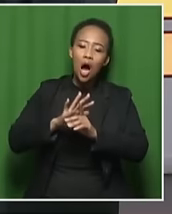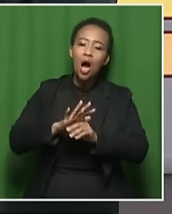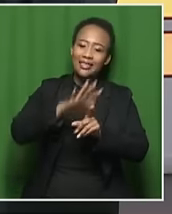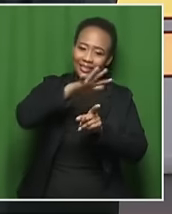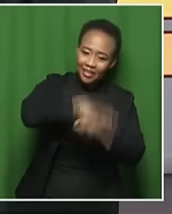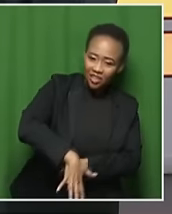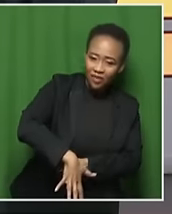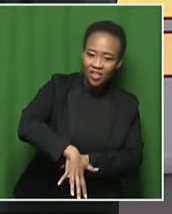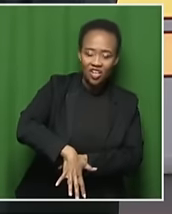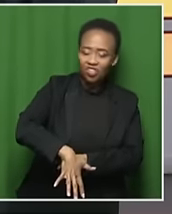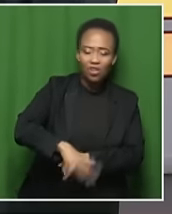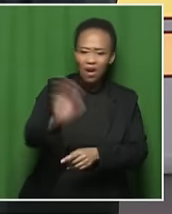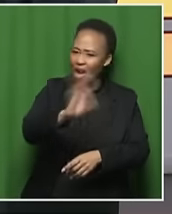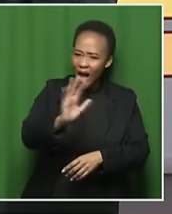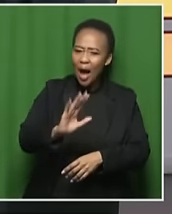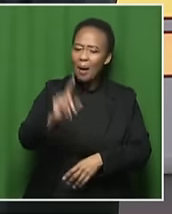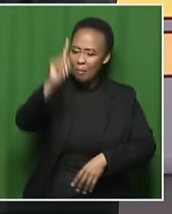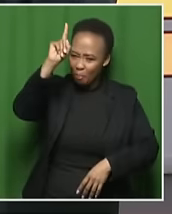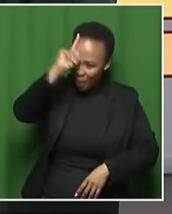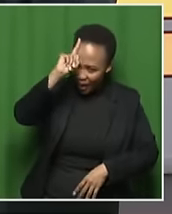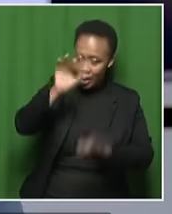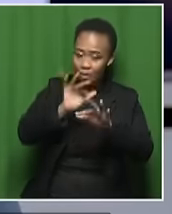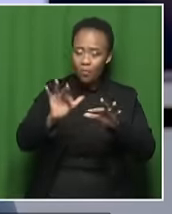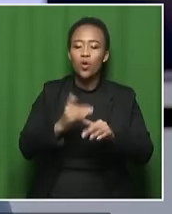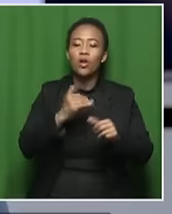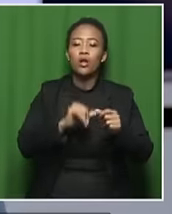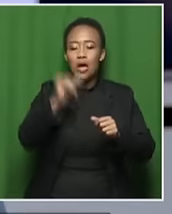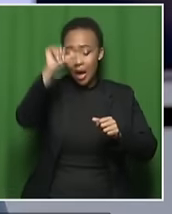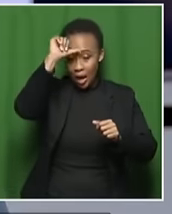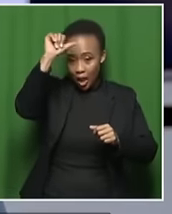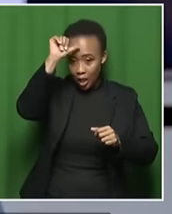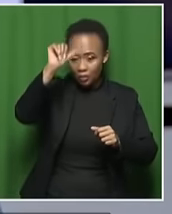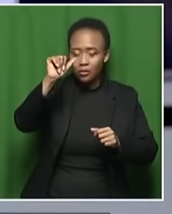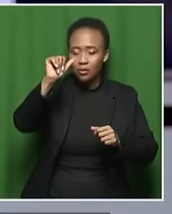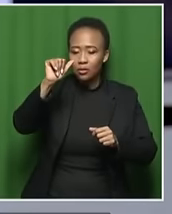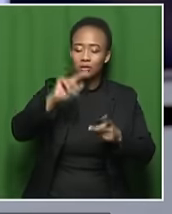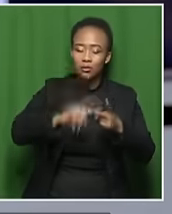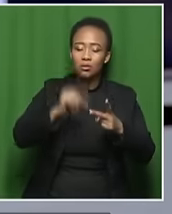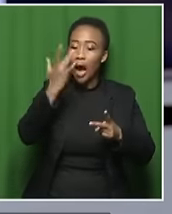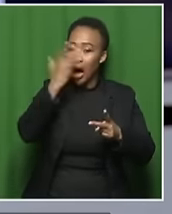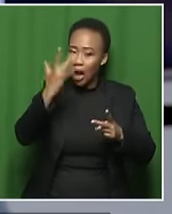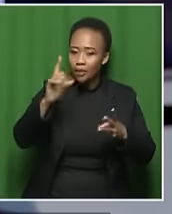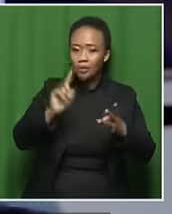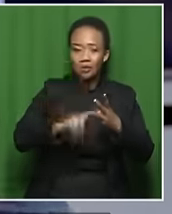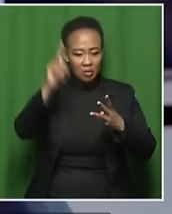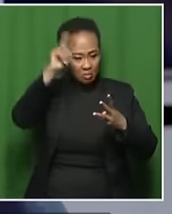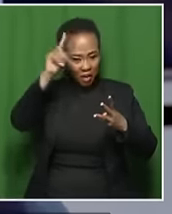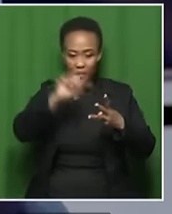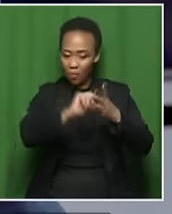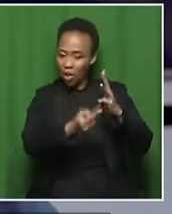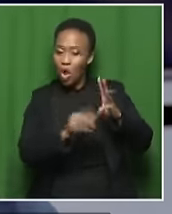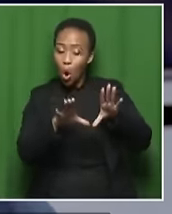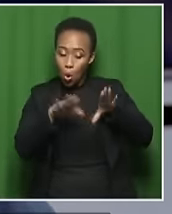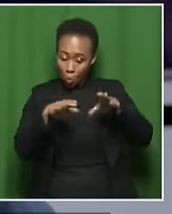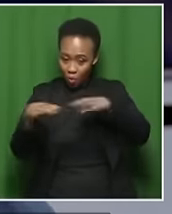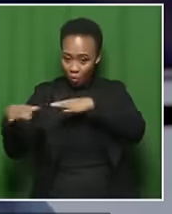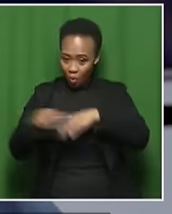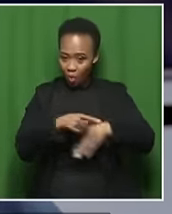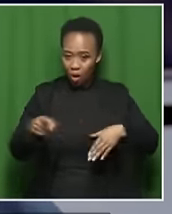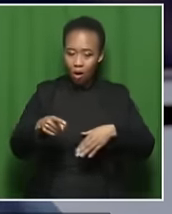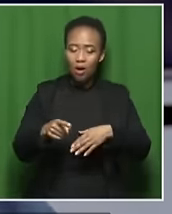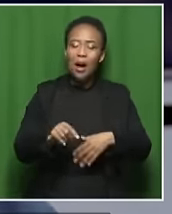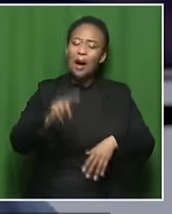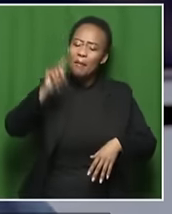people defined constitutionally as colored, Indian, and African. Black people